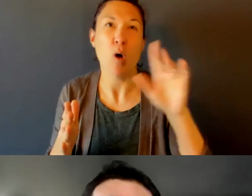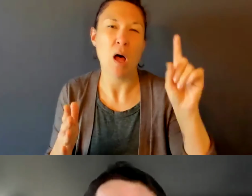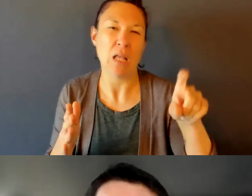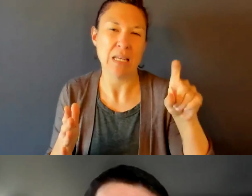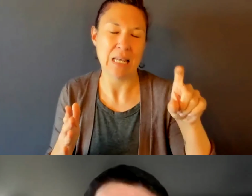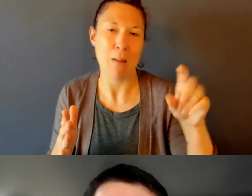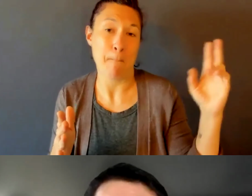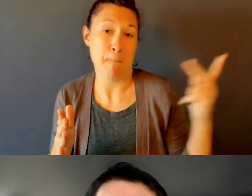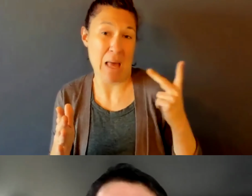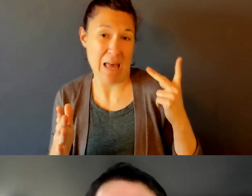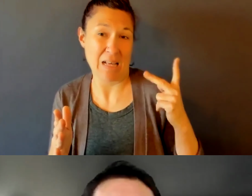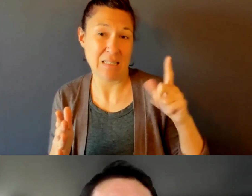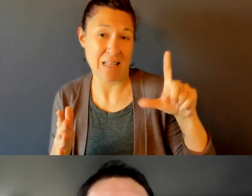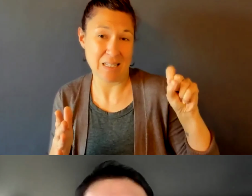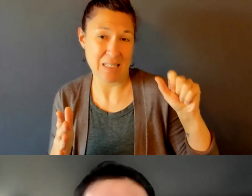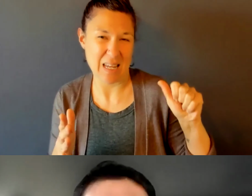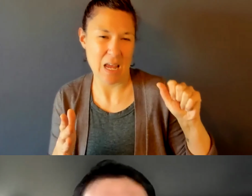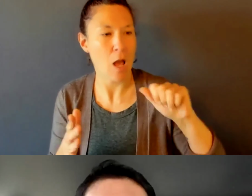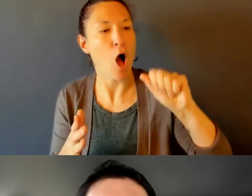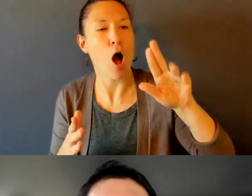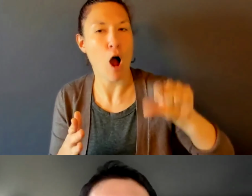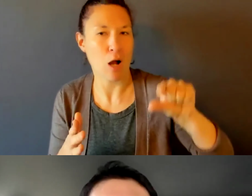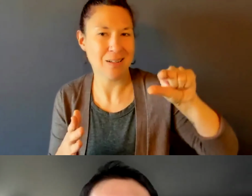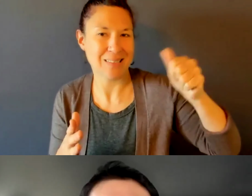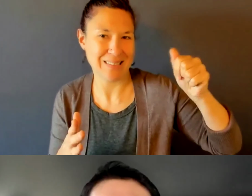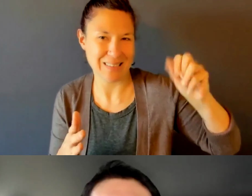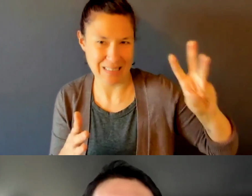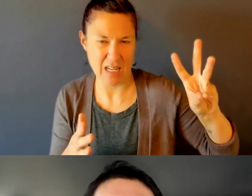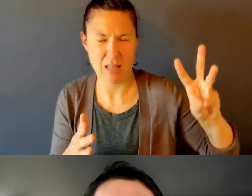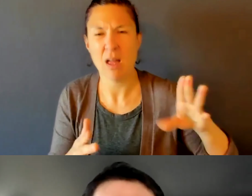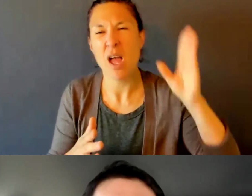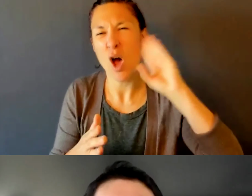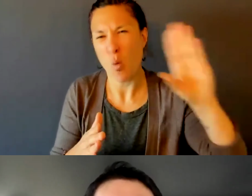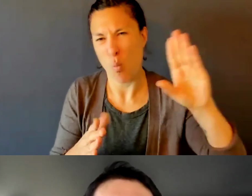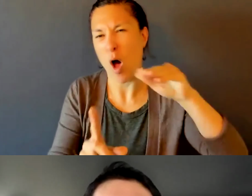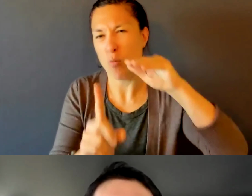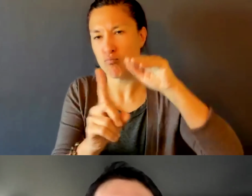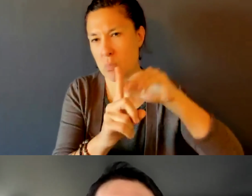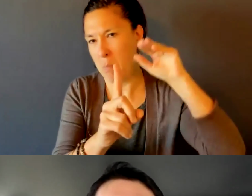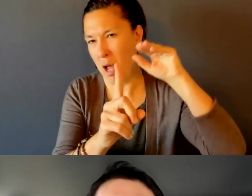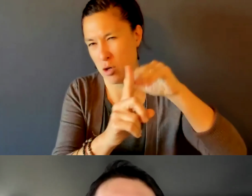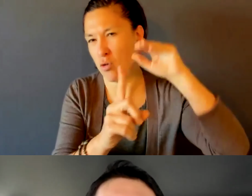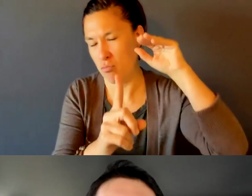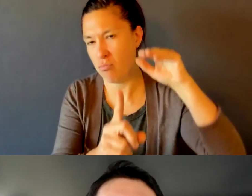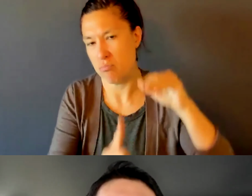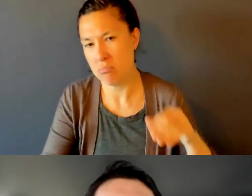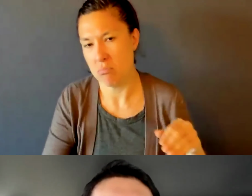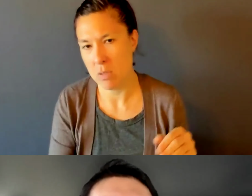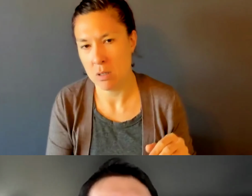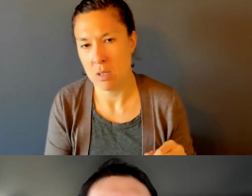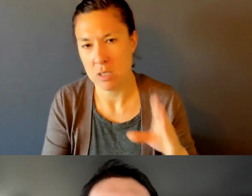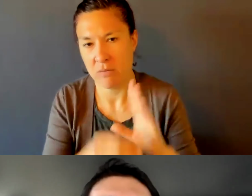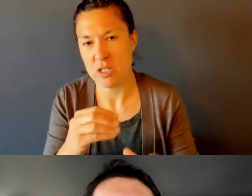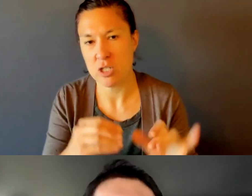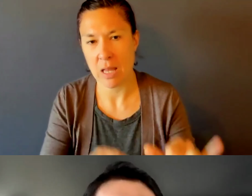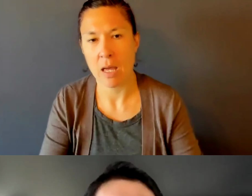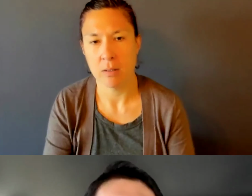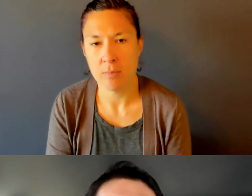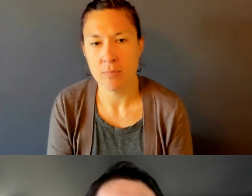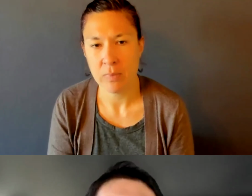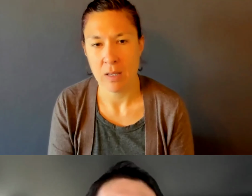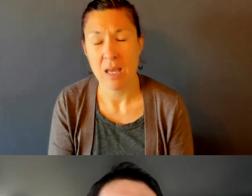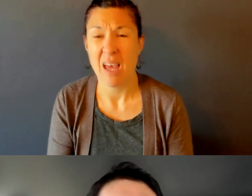of August. And we'll be sending you reminders once in a while to make sure that you get that done. That deadline is quite